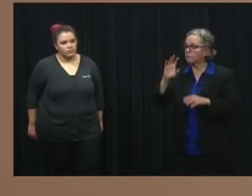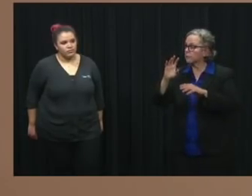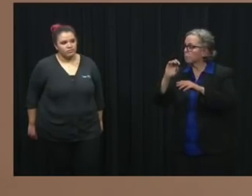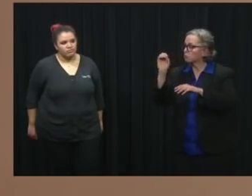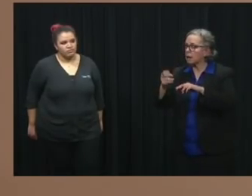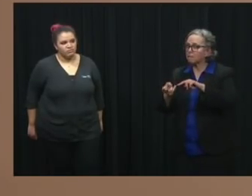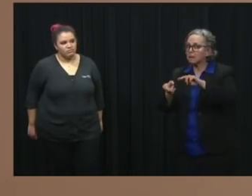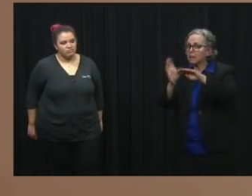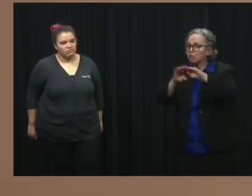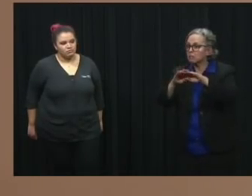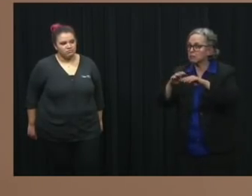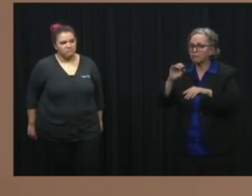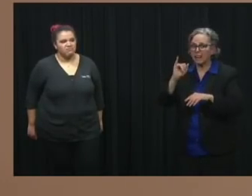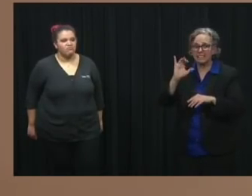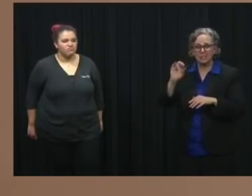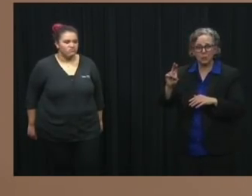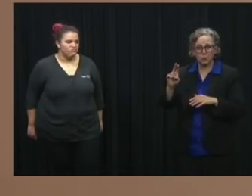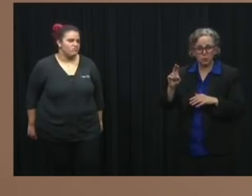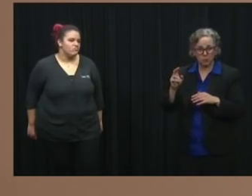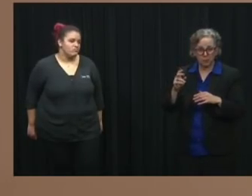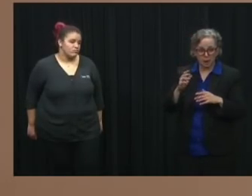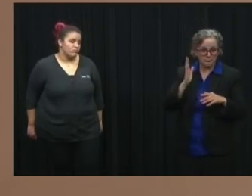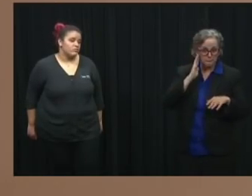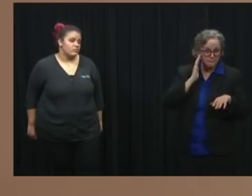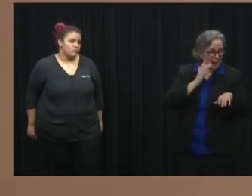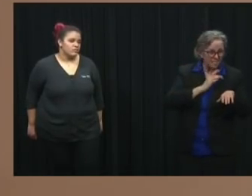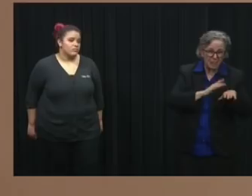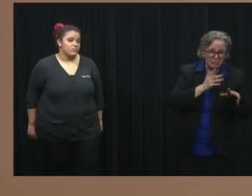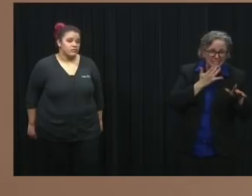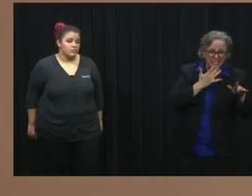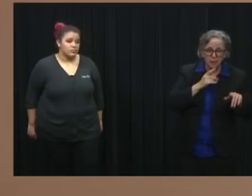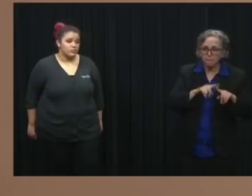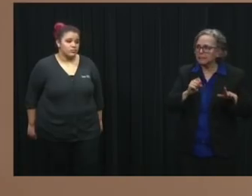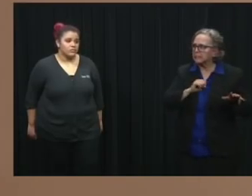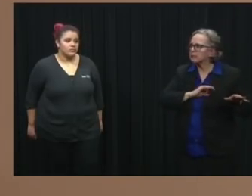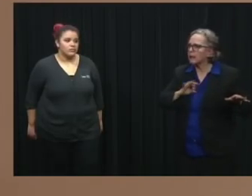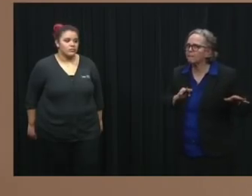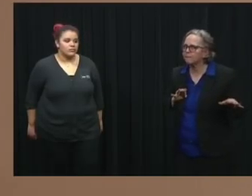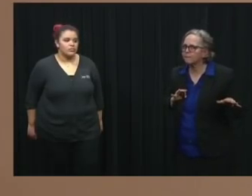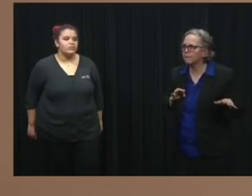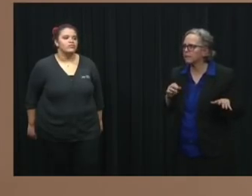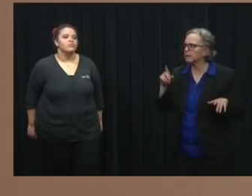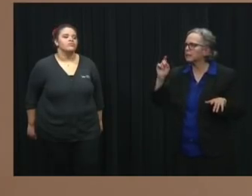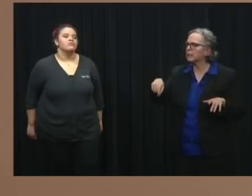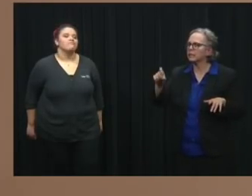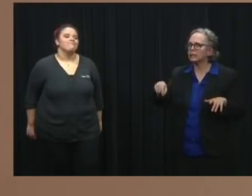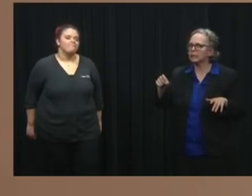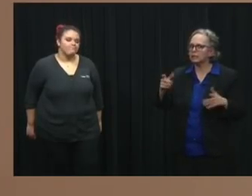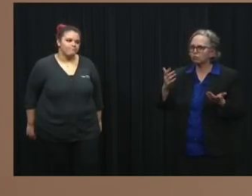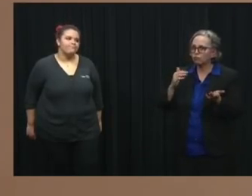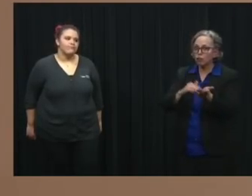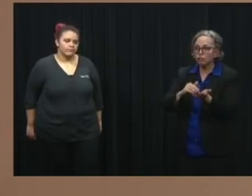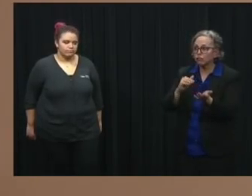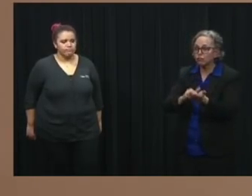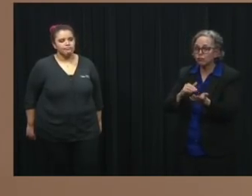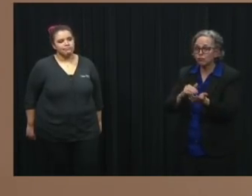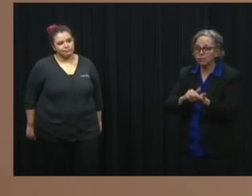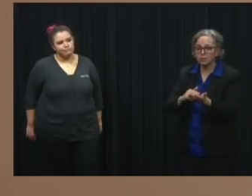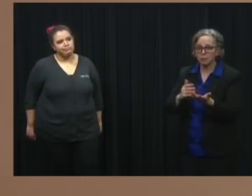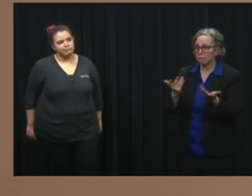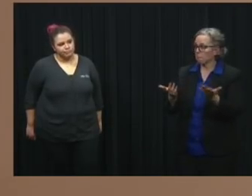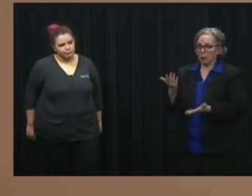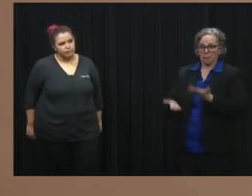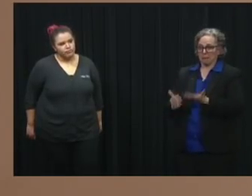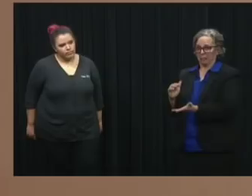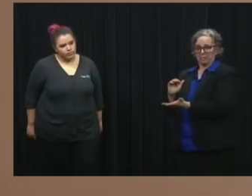buildings that we're going to be talking about in the days to come, but it's the people who man that. It's the doctors, and maybe the doctors who might be